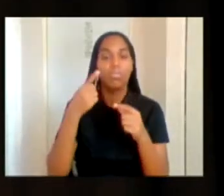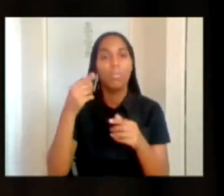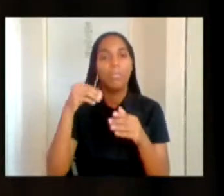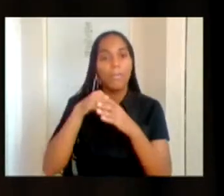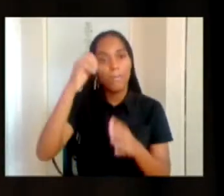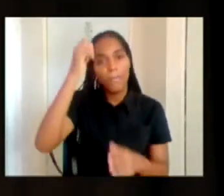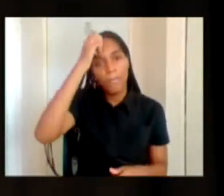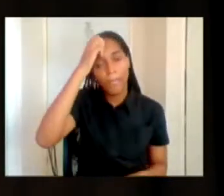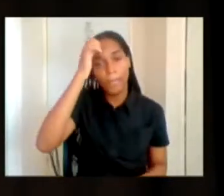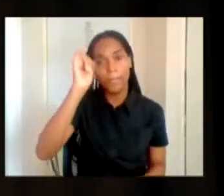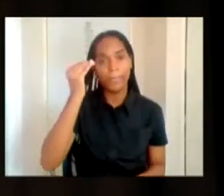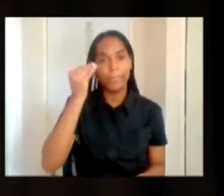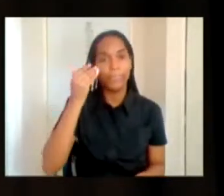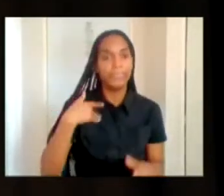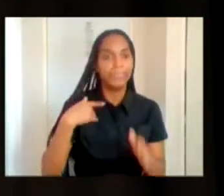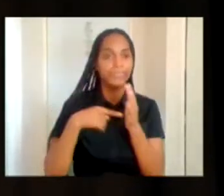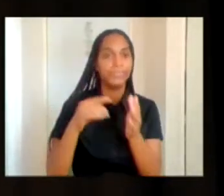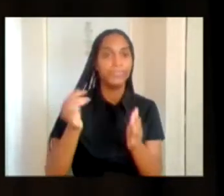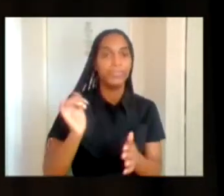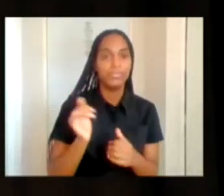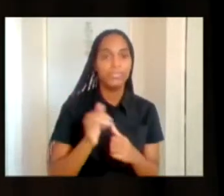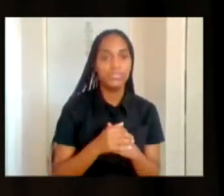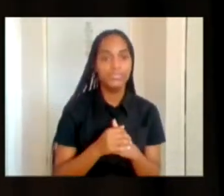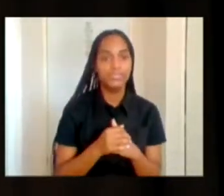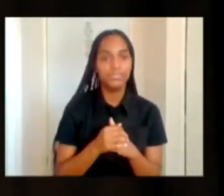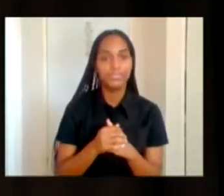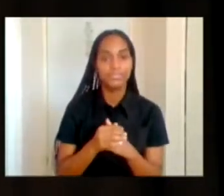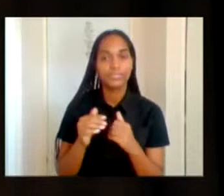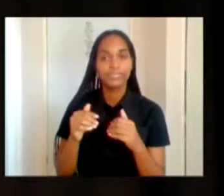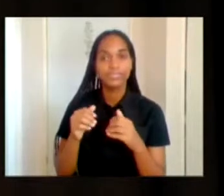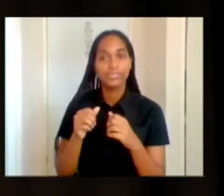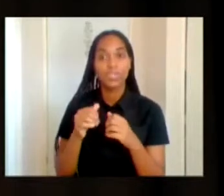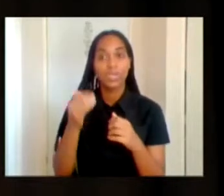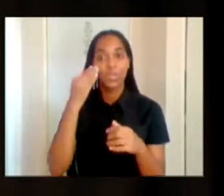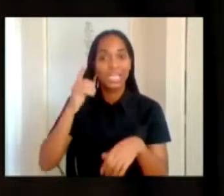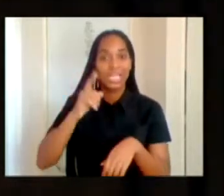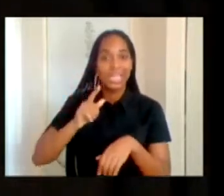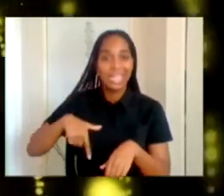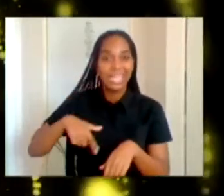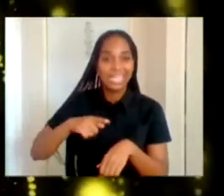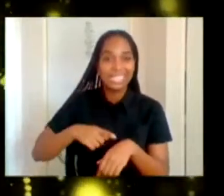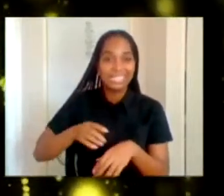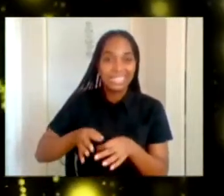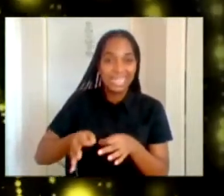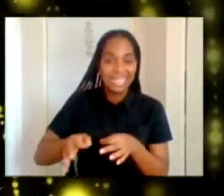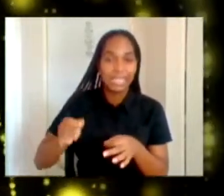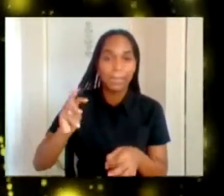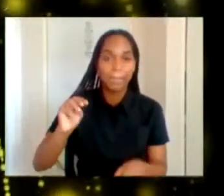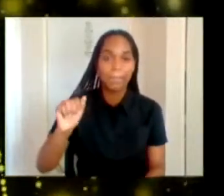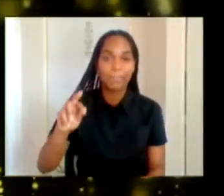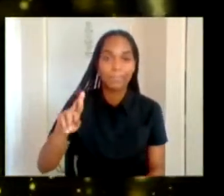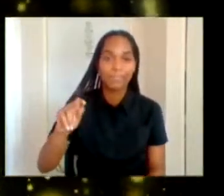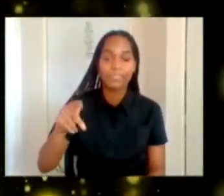got some examples for there. So without further ado, we're running a little bit late. Mark, it's all yours. Thank you.